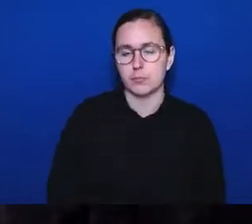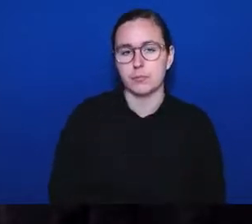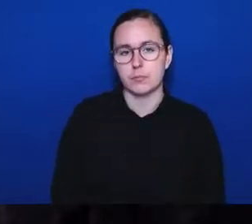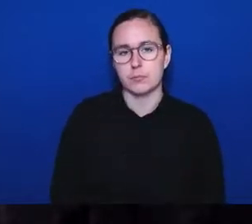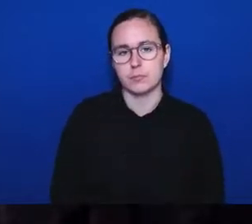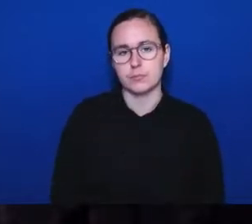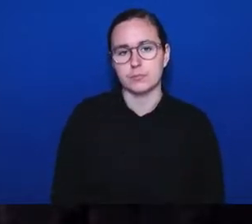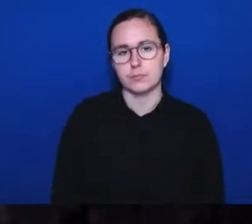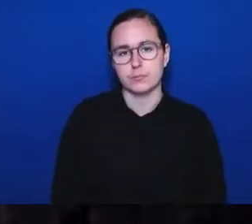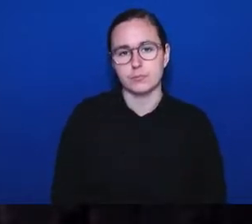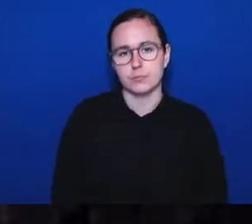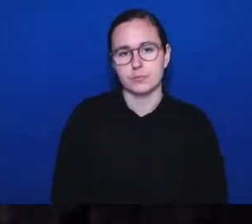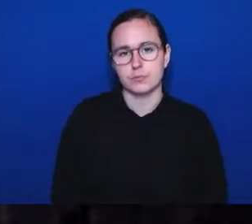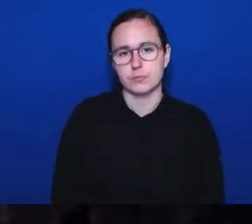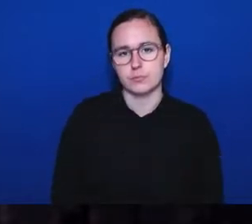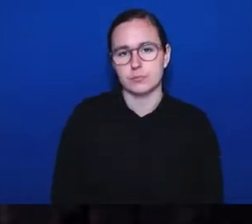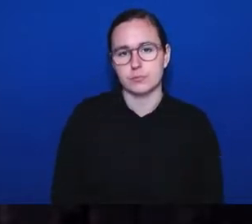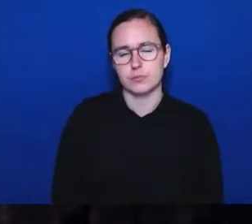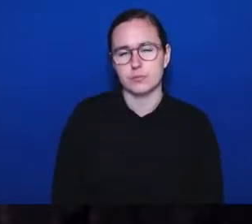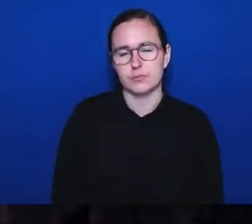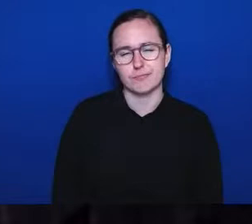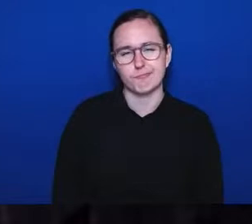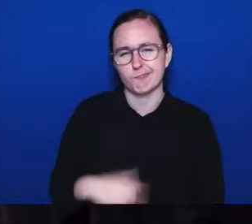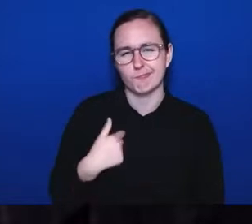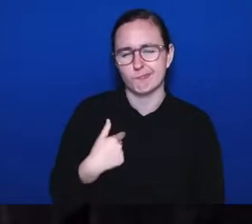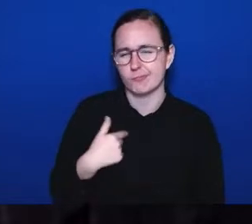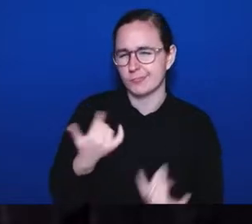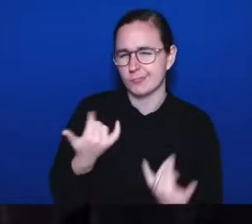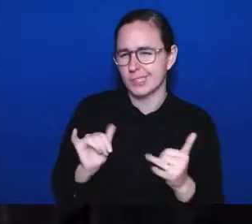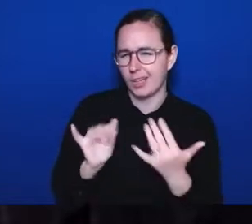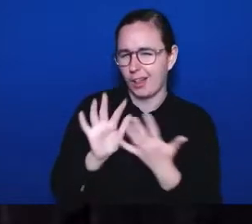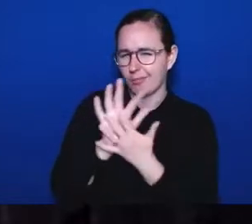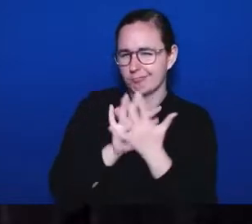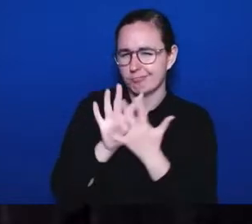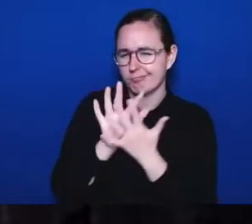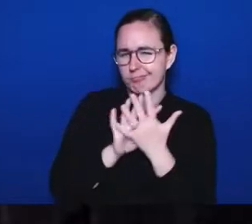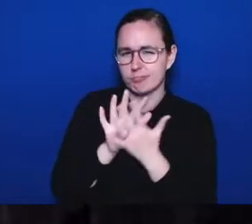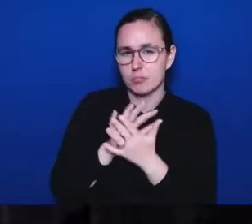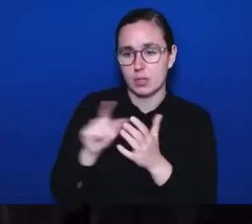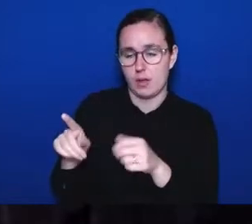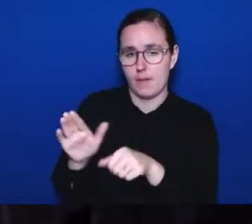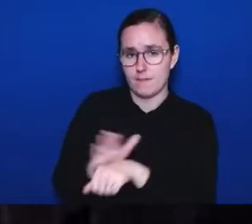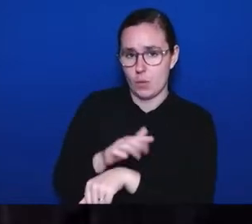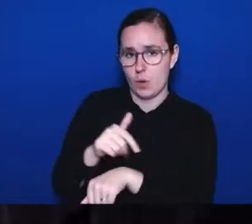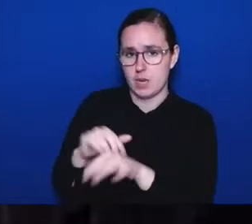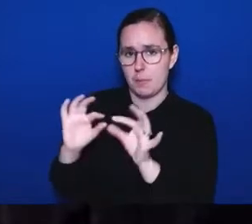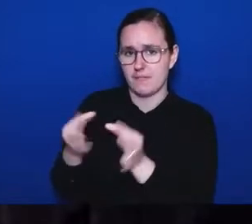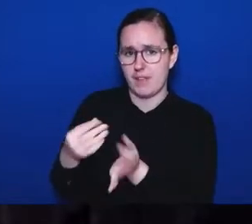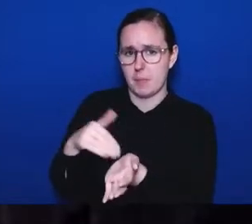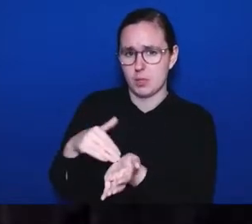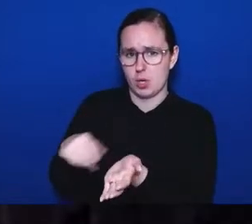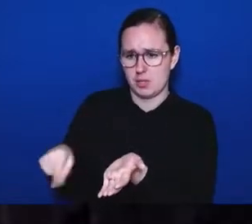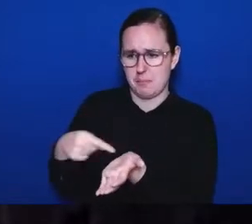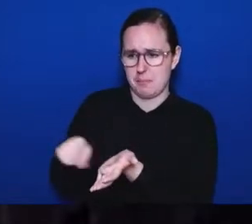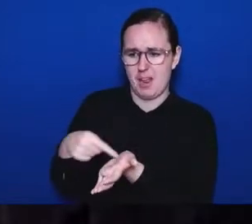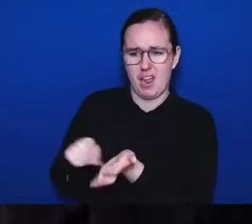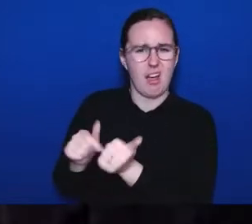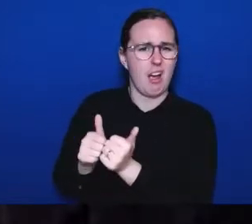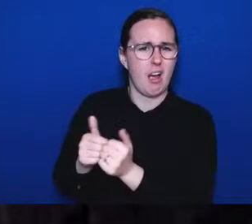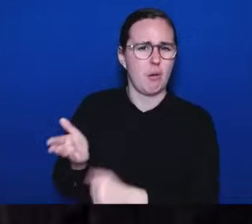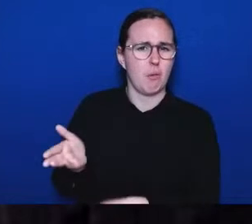the new model payment for a full-time FTE, full-service family physician. So the